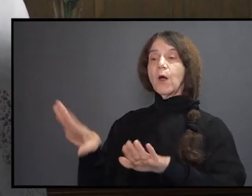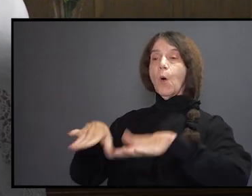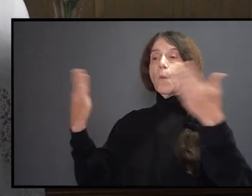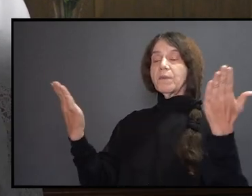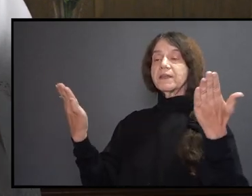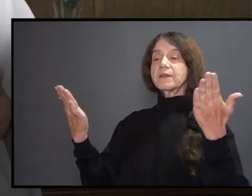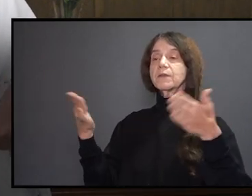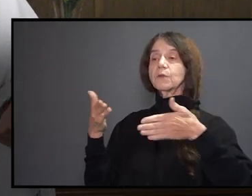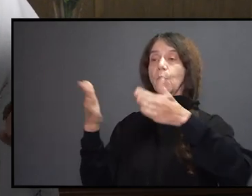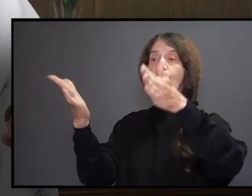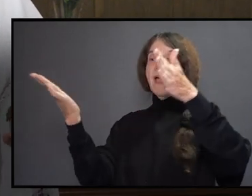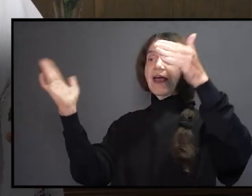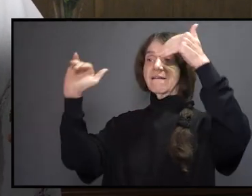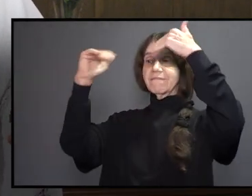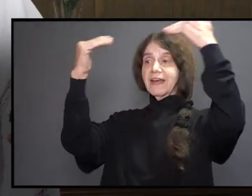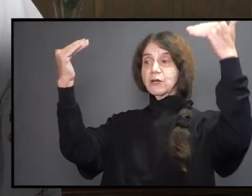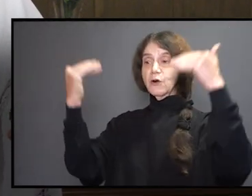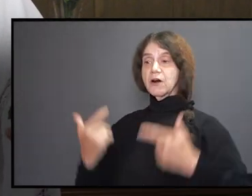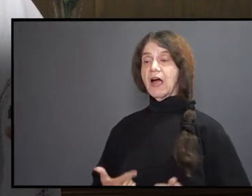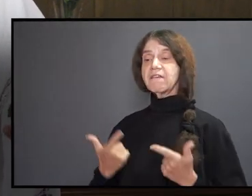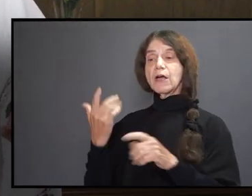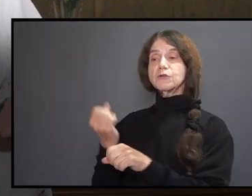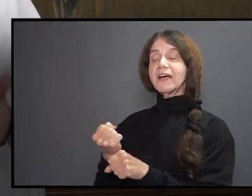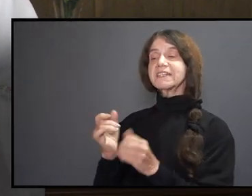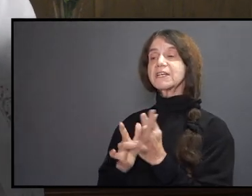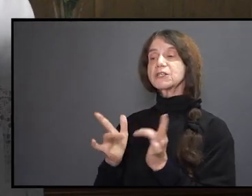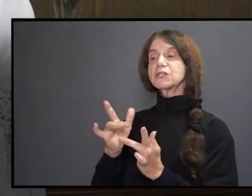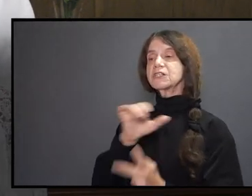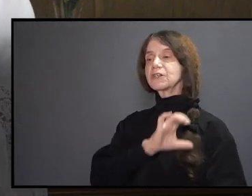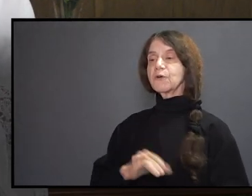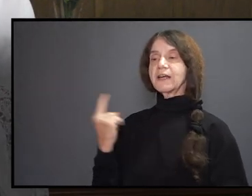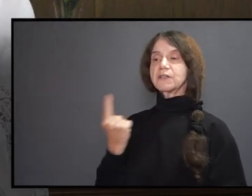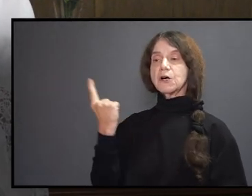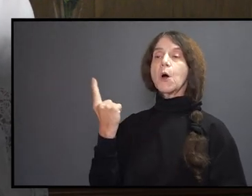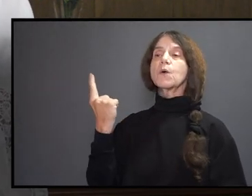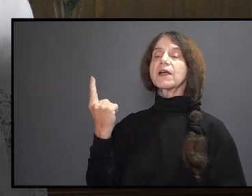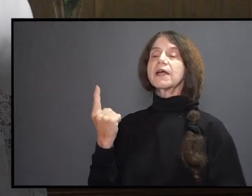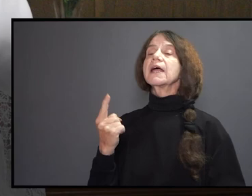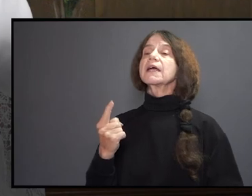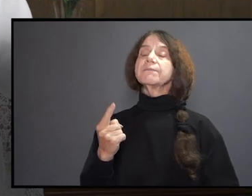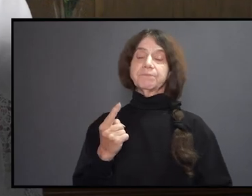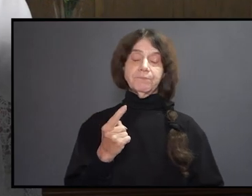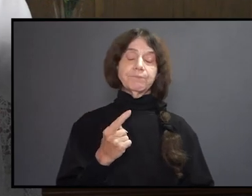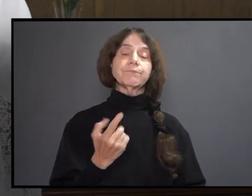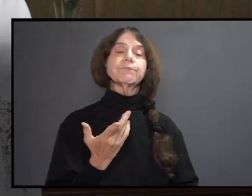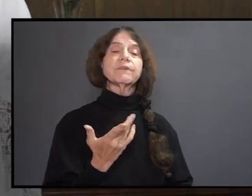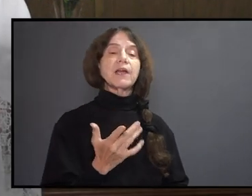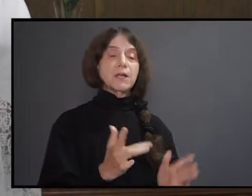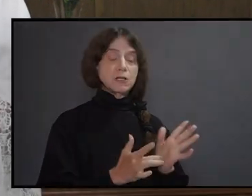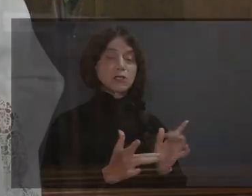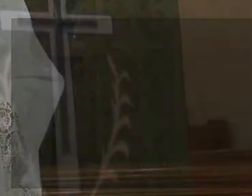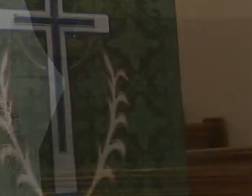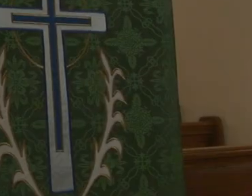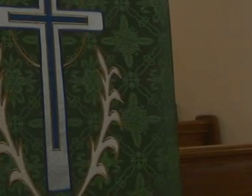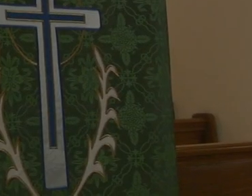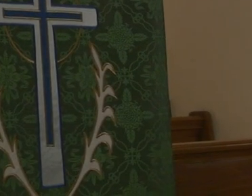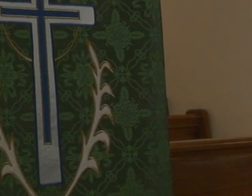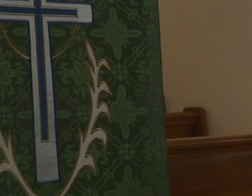salvation is trusting in Jesus Christ alone, who is the end of the law for righteousness to everyone who